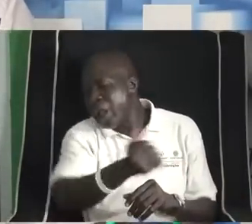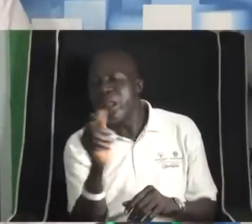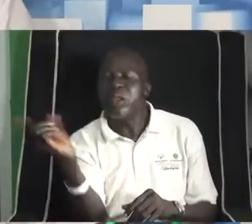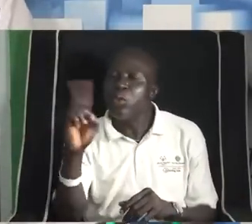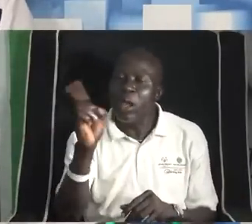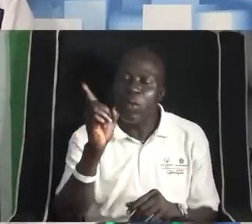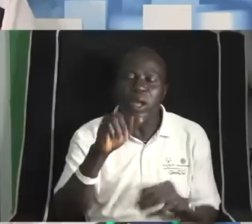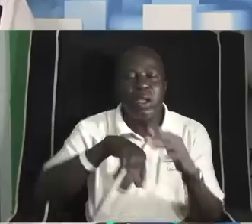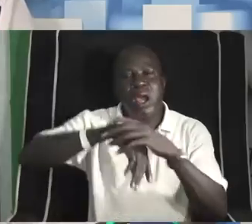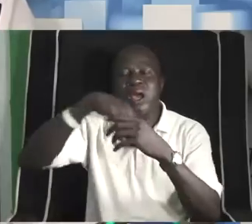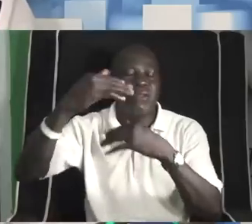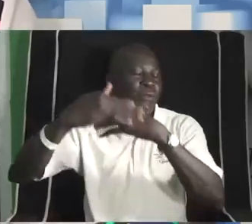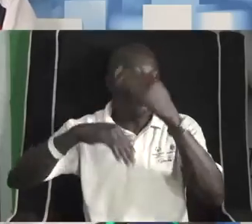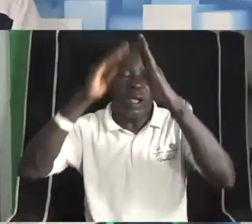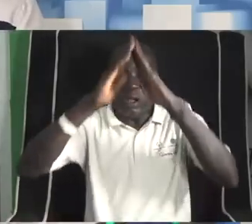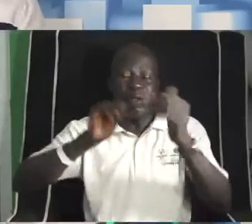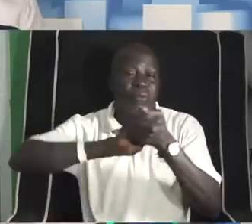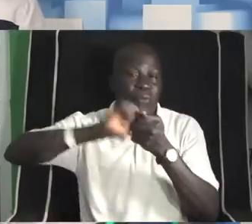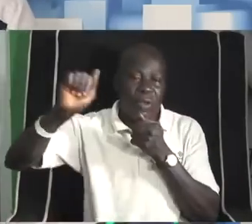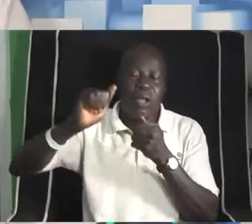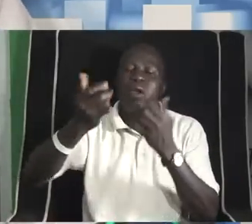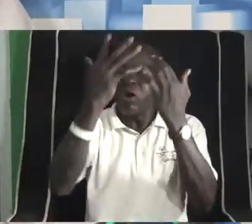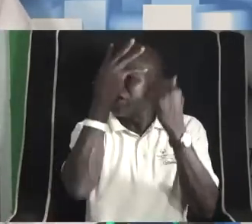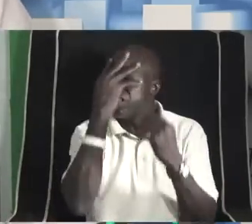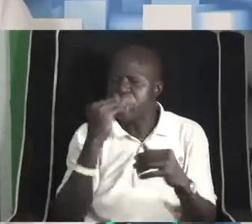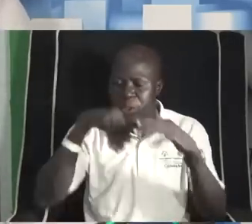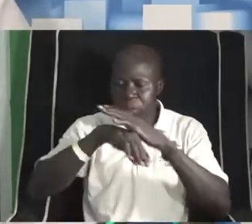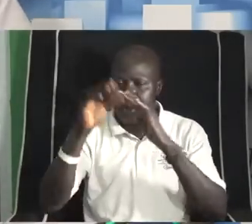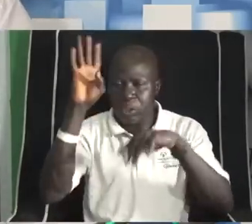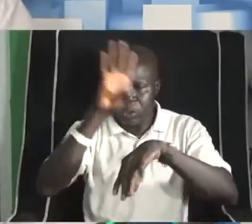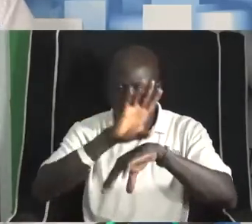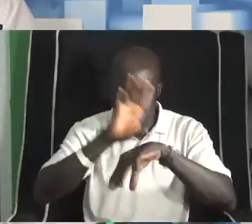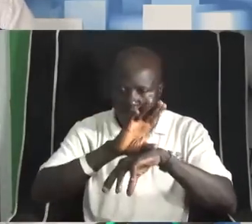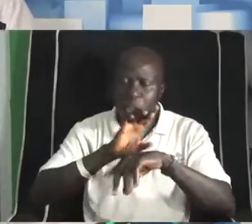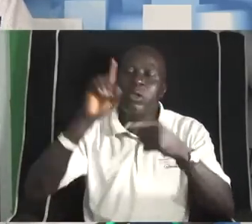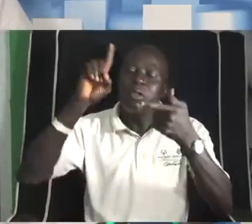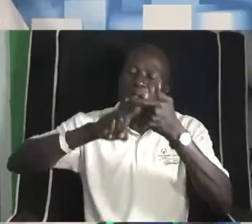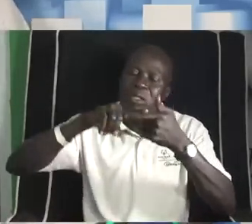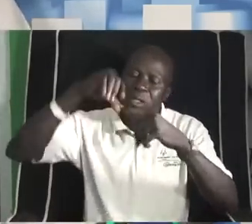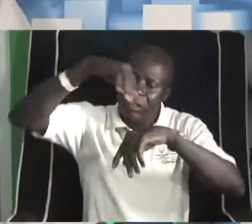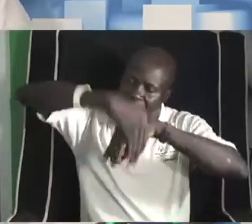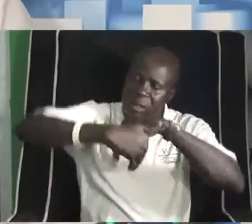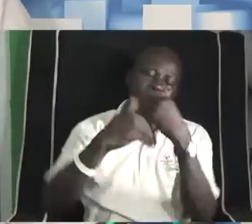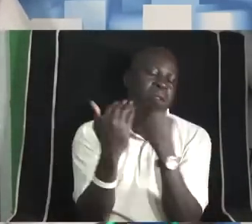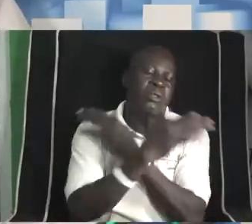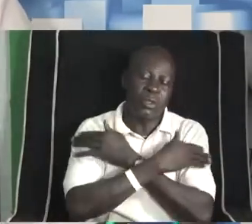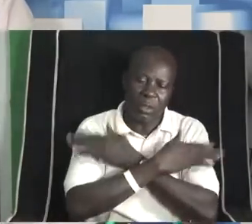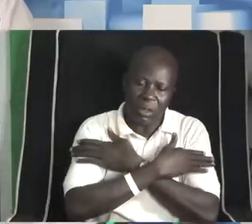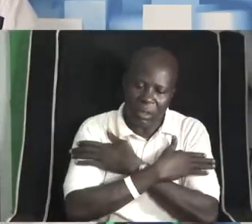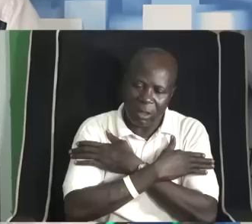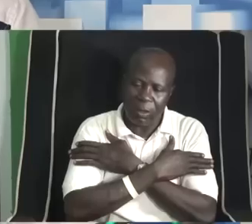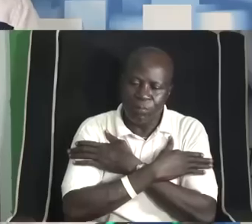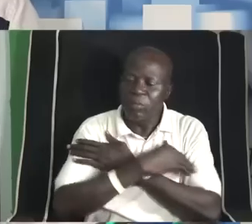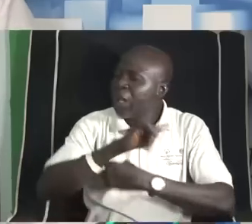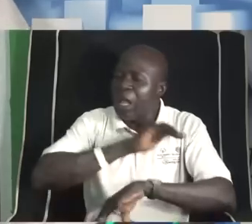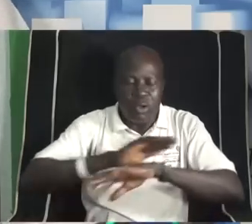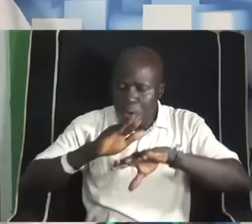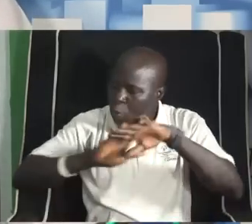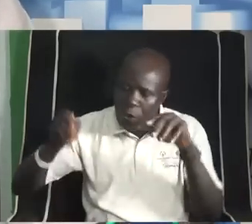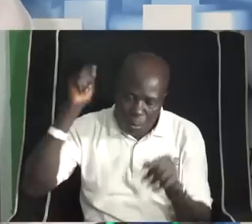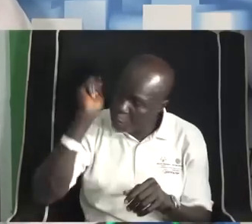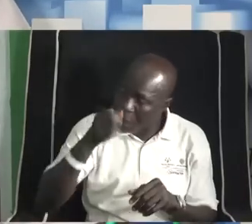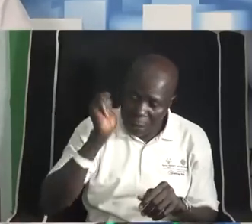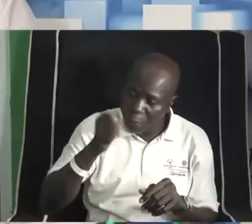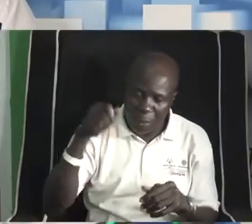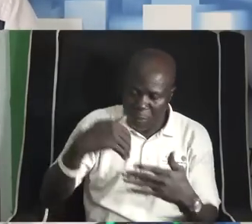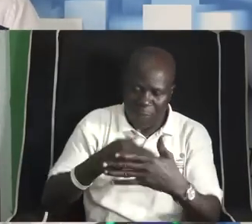is too far, oh, so short. Come and sleep in the church. Your Sunday. Sunday. I want to